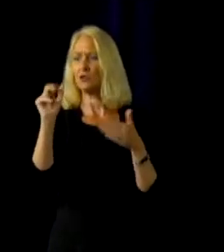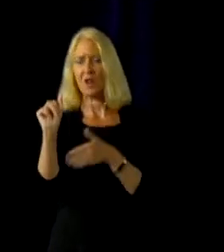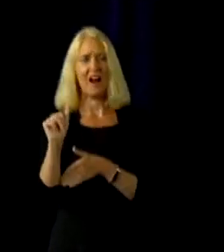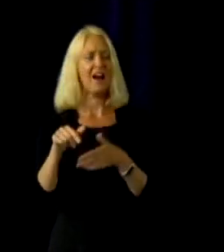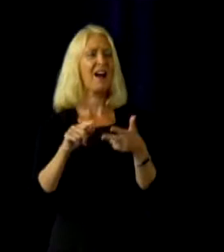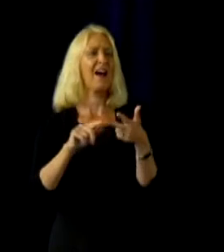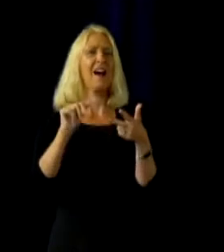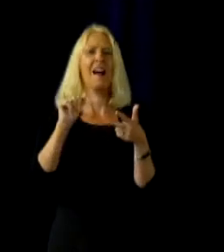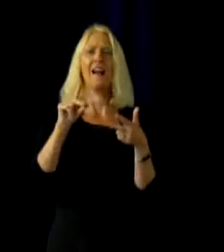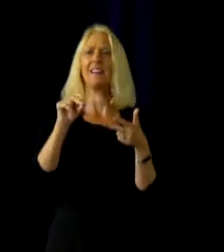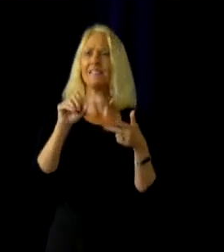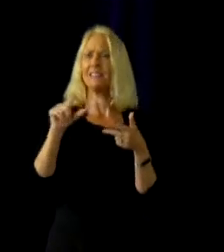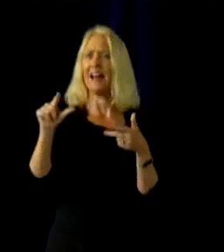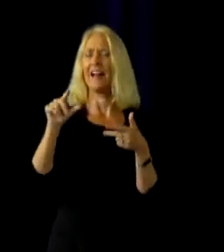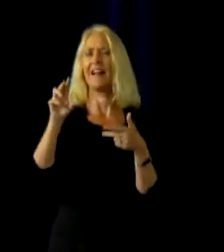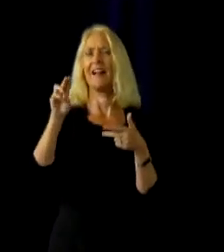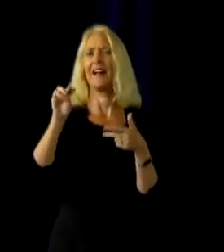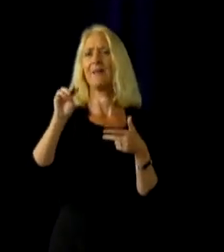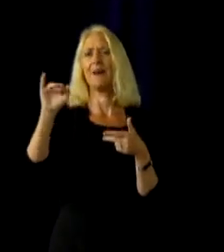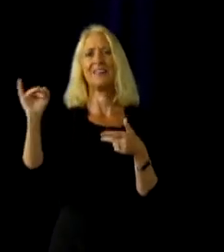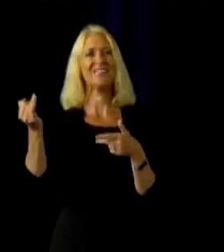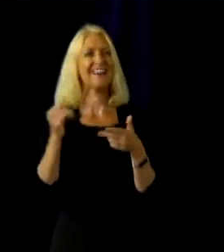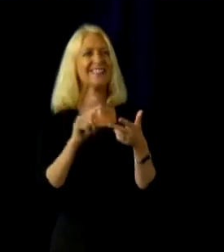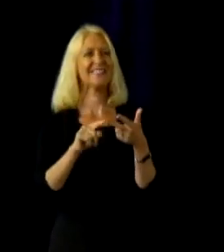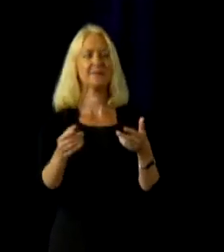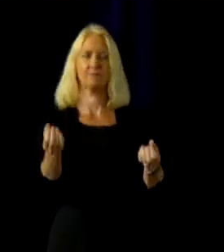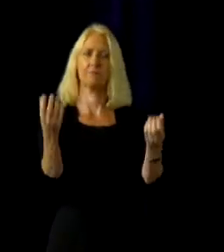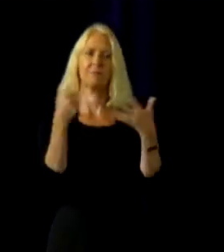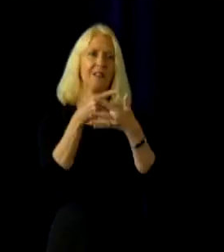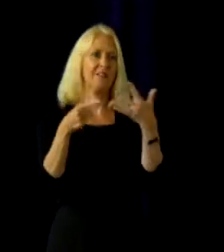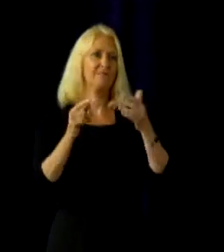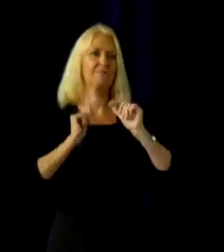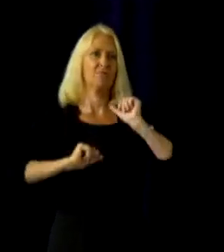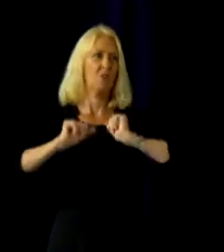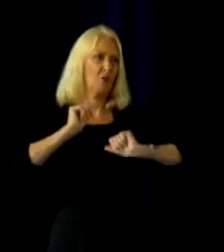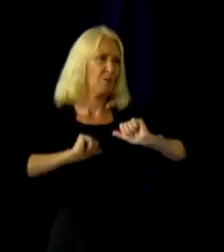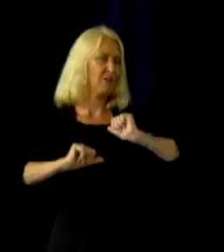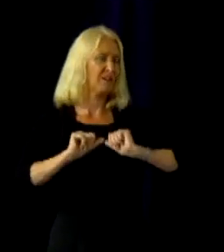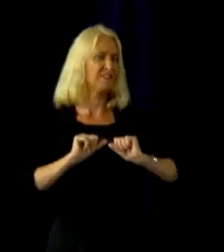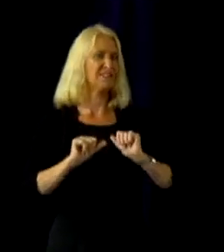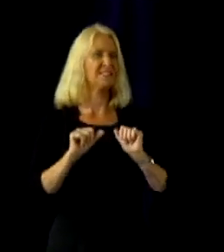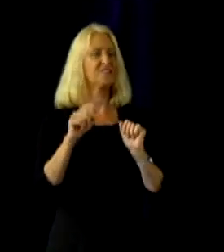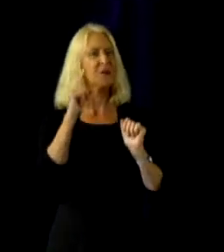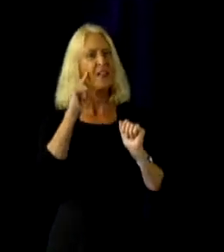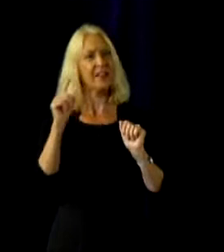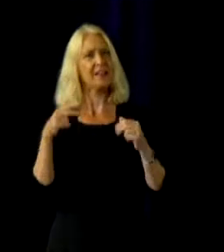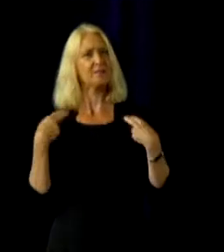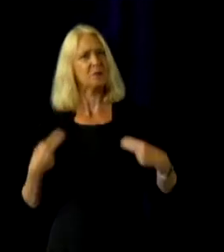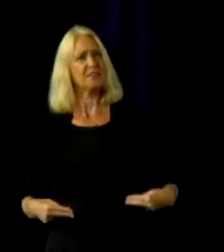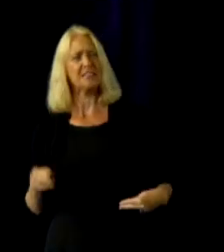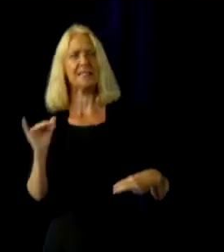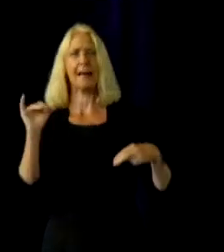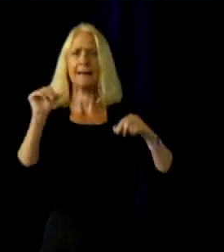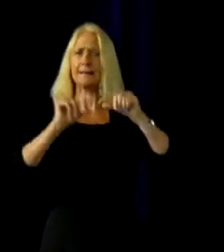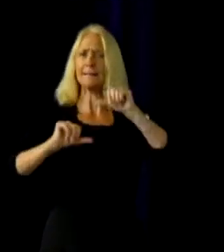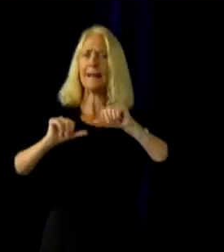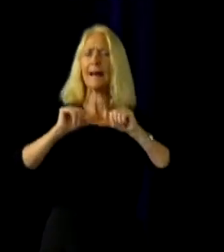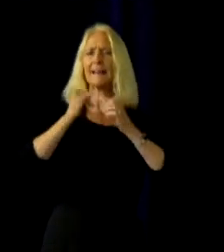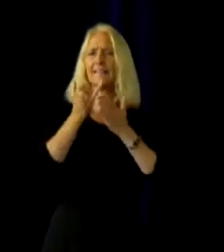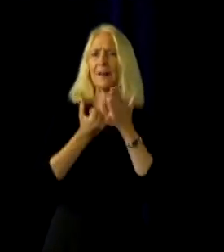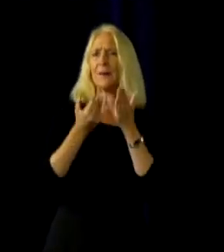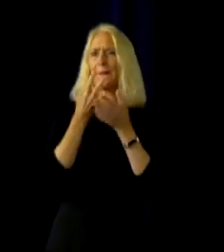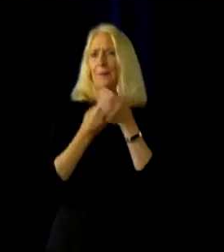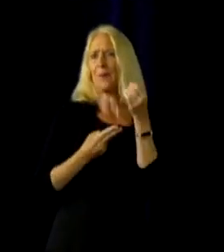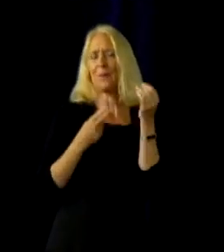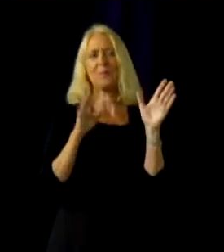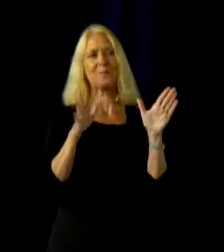so the arts. And I think being a nurse, nursing is both a science, an art, and a science. So it really did help me. Thank